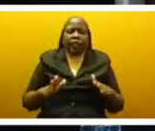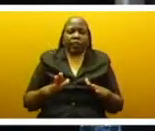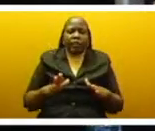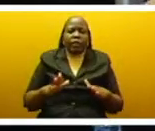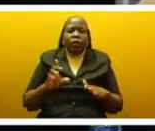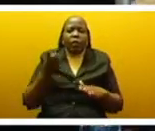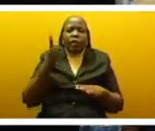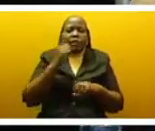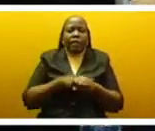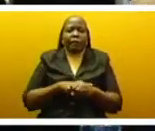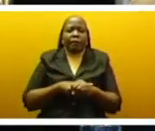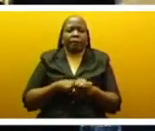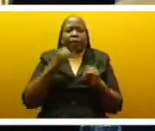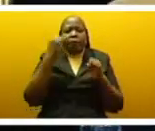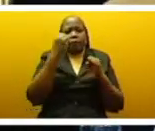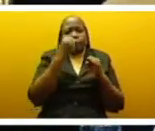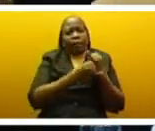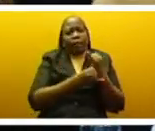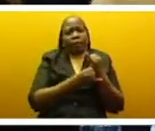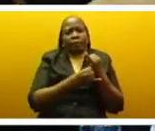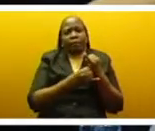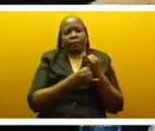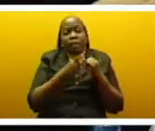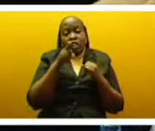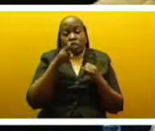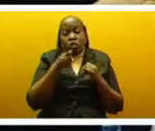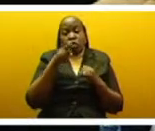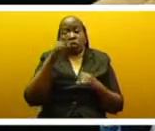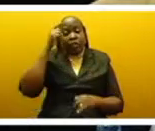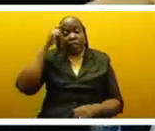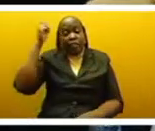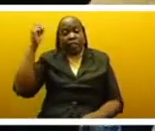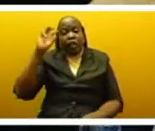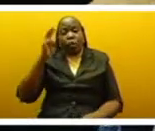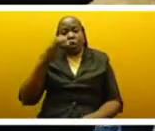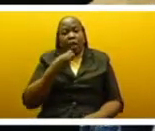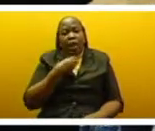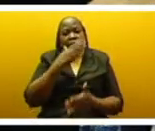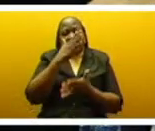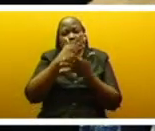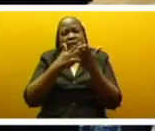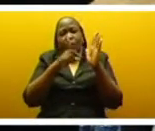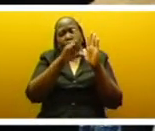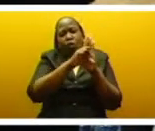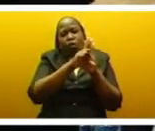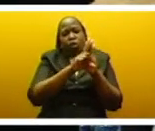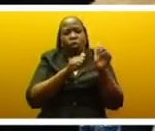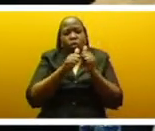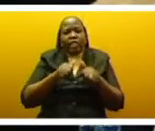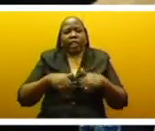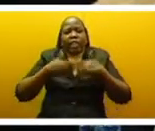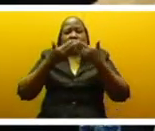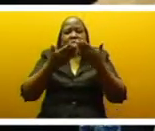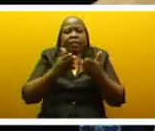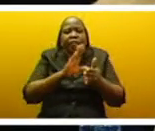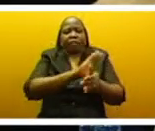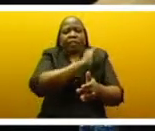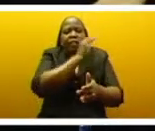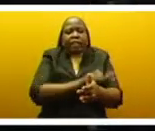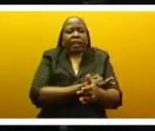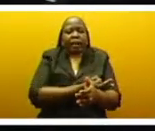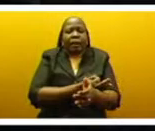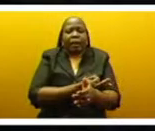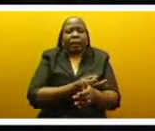And finally, to suggest that there is some law that empowers the chairperson of the appellant as an